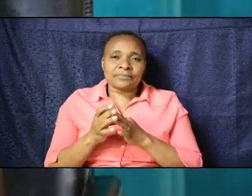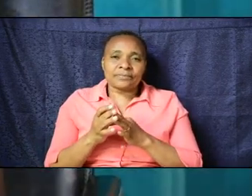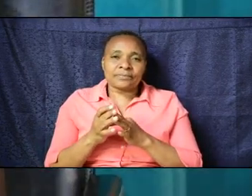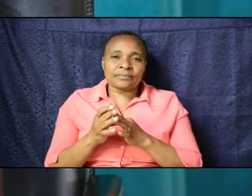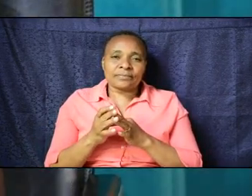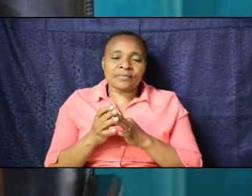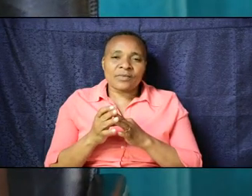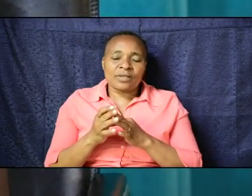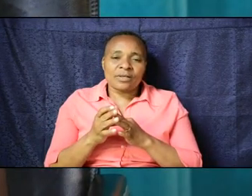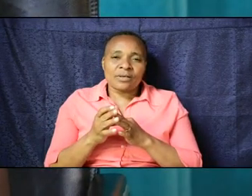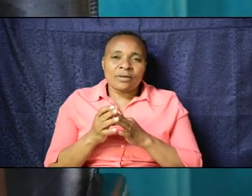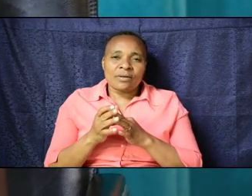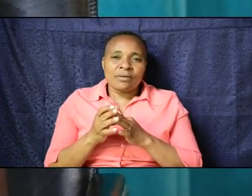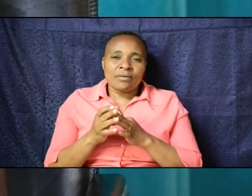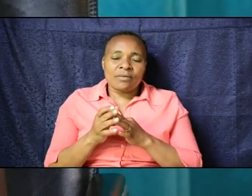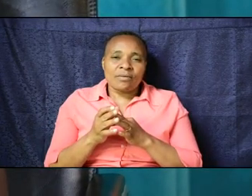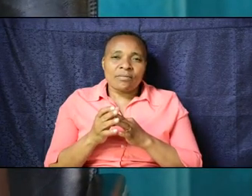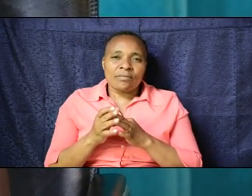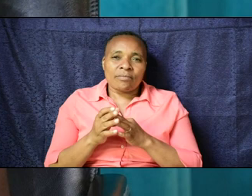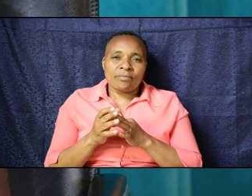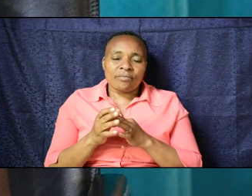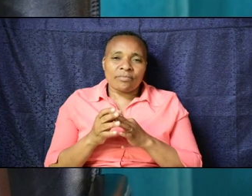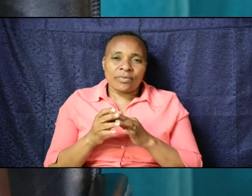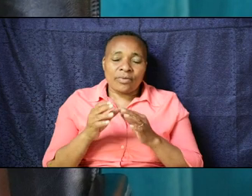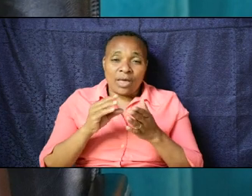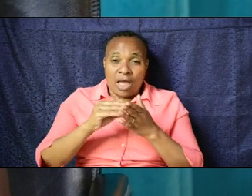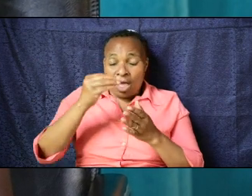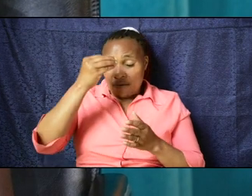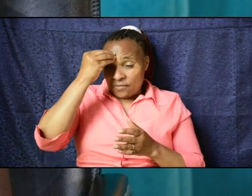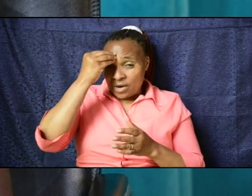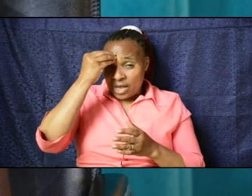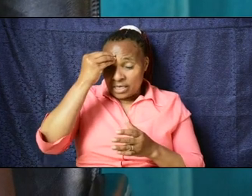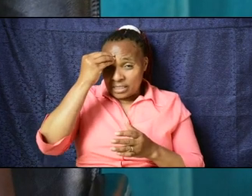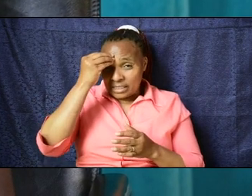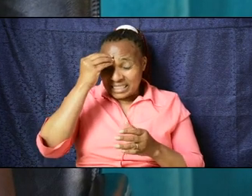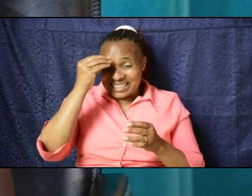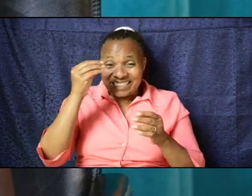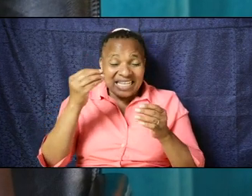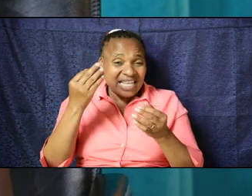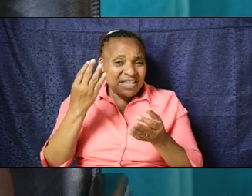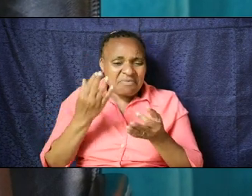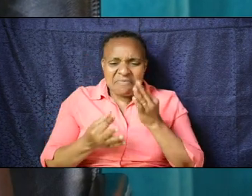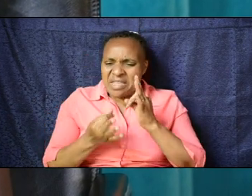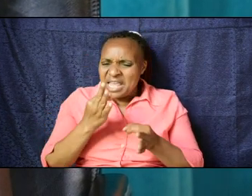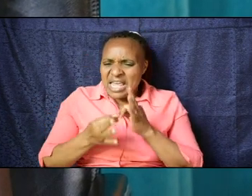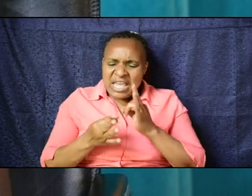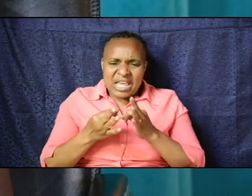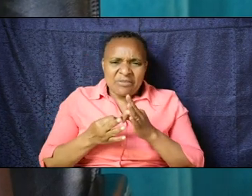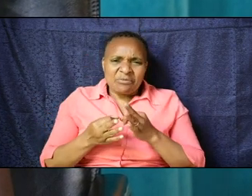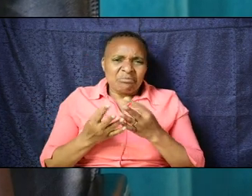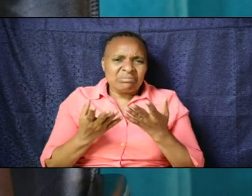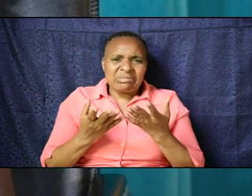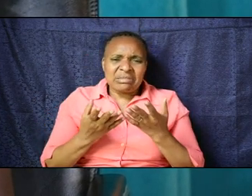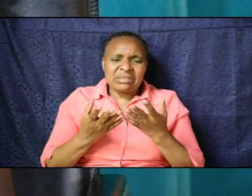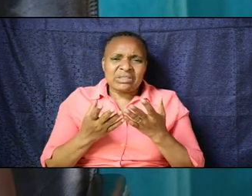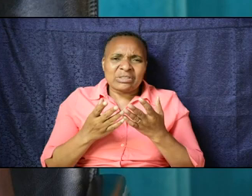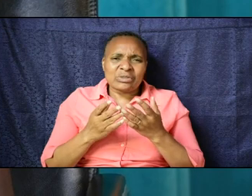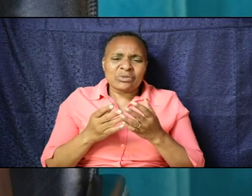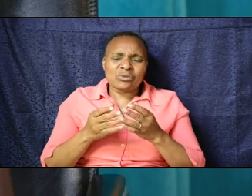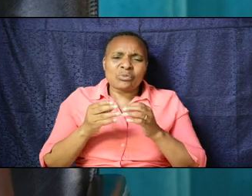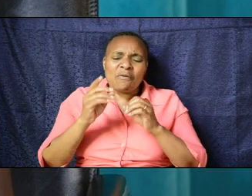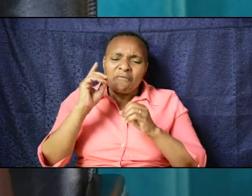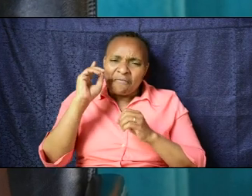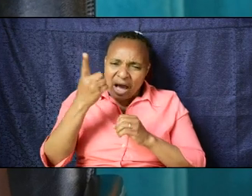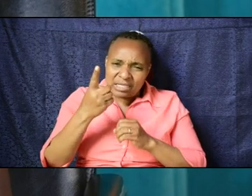That you cannot be given something. Mm. Even if it is free, you have to first